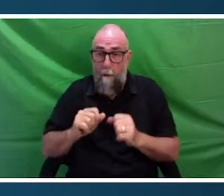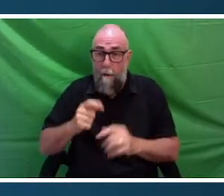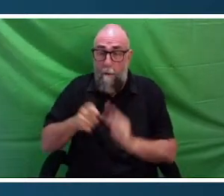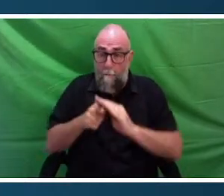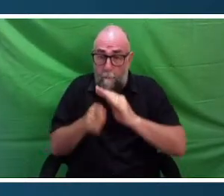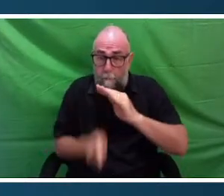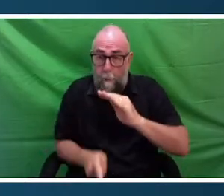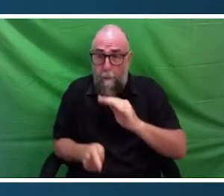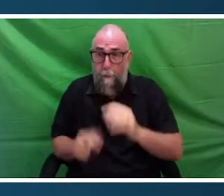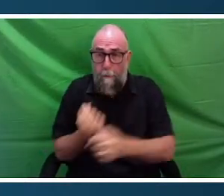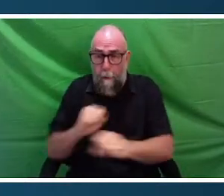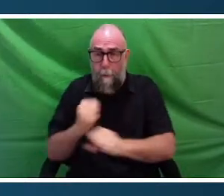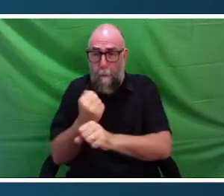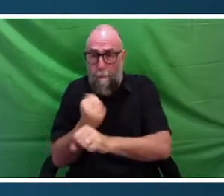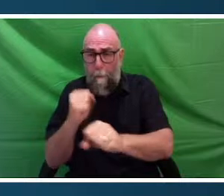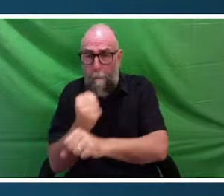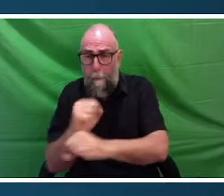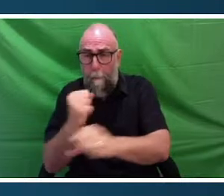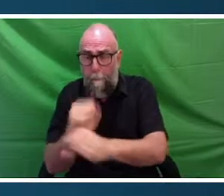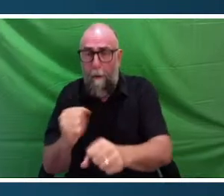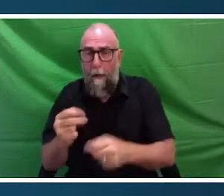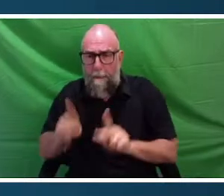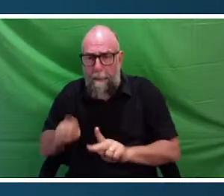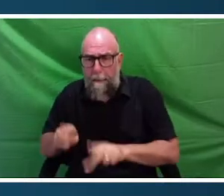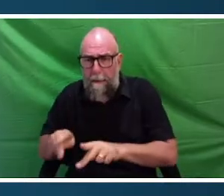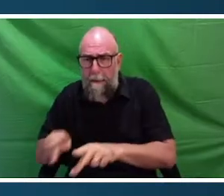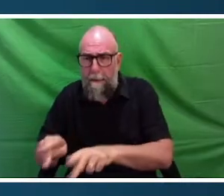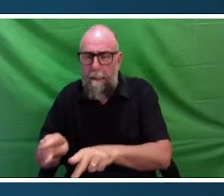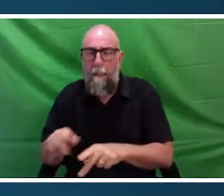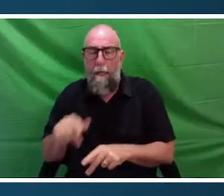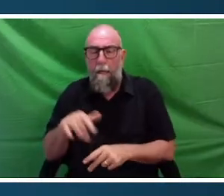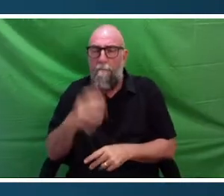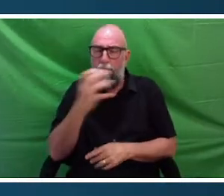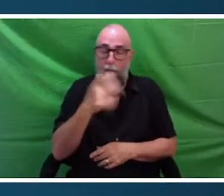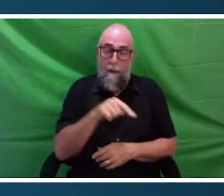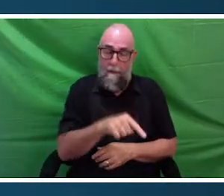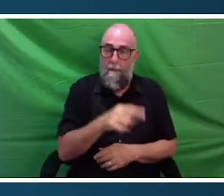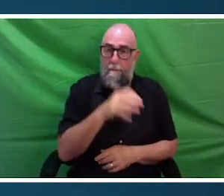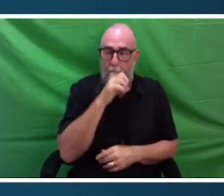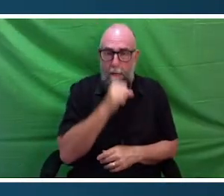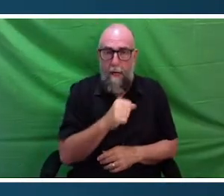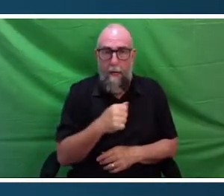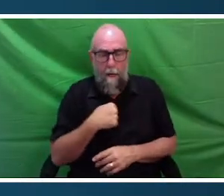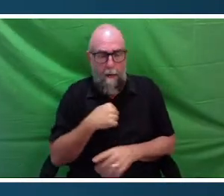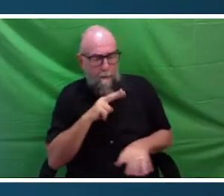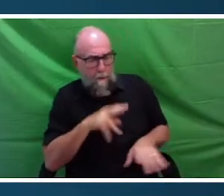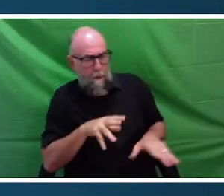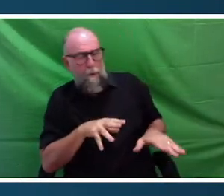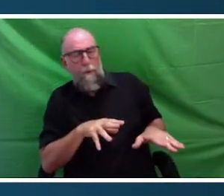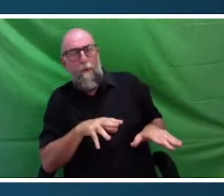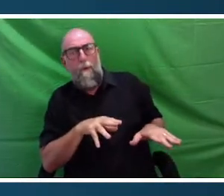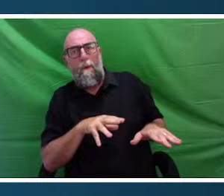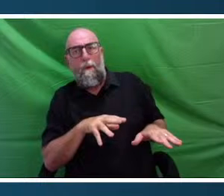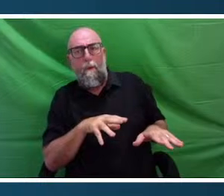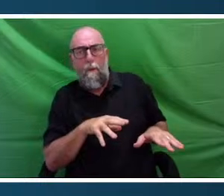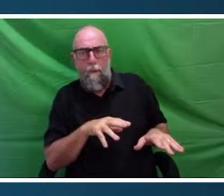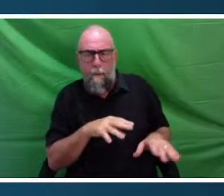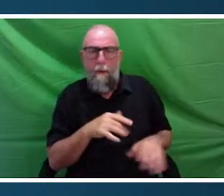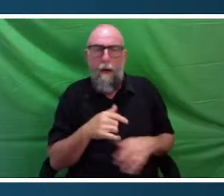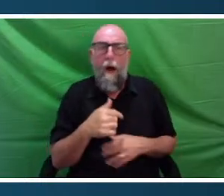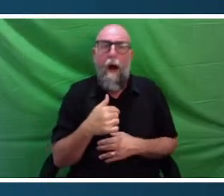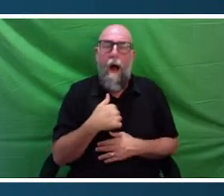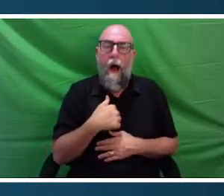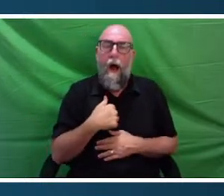killings. Yet, this group had an expression I had not seen before. Accompanied by